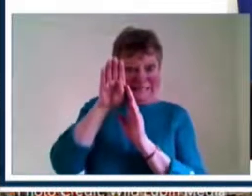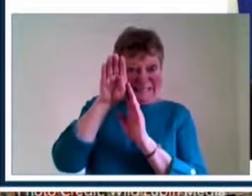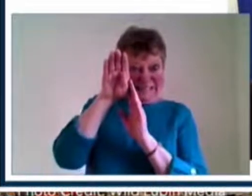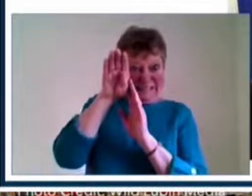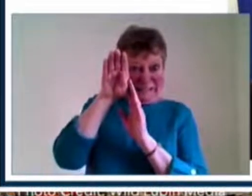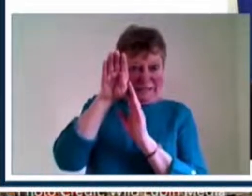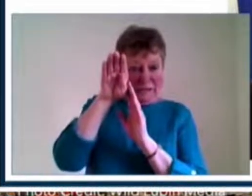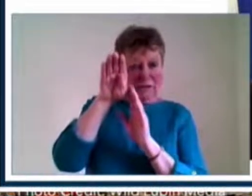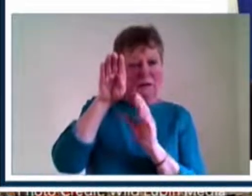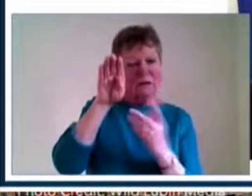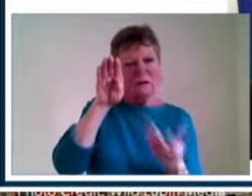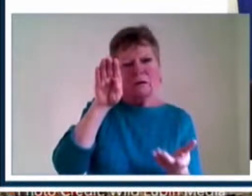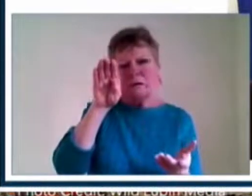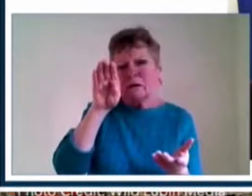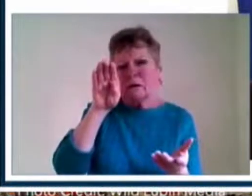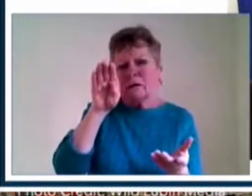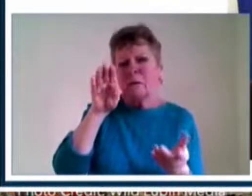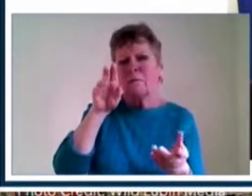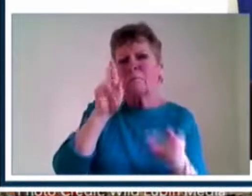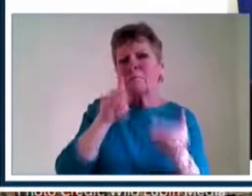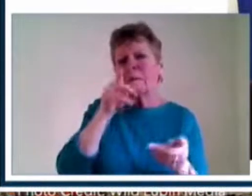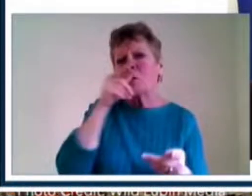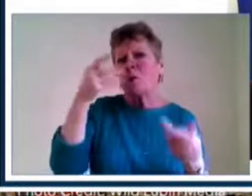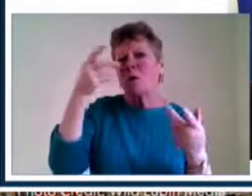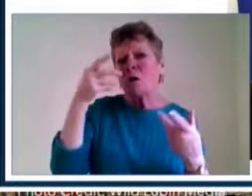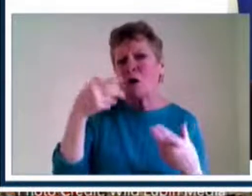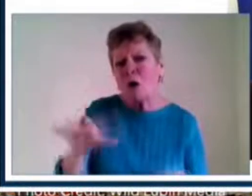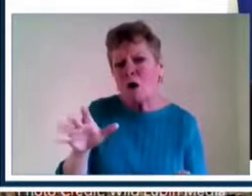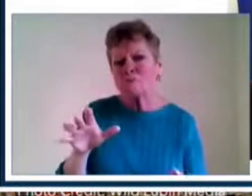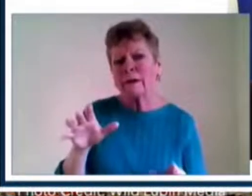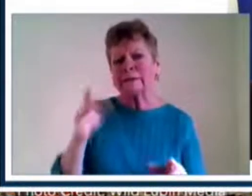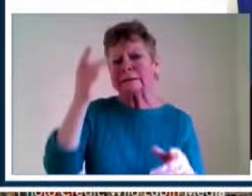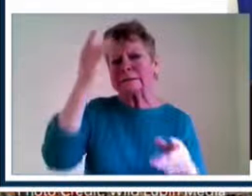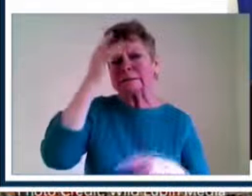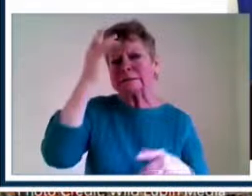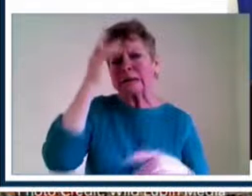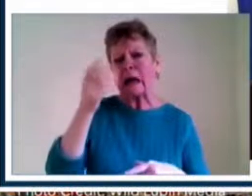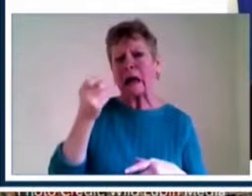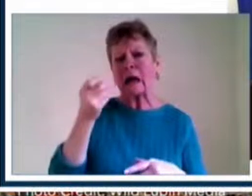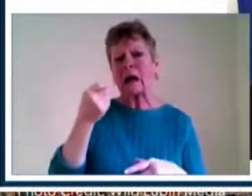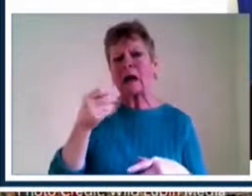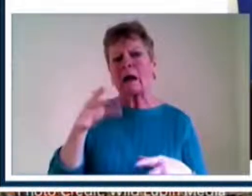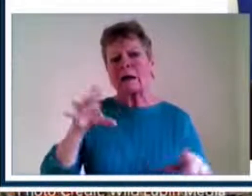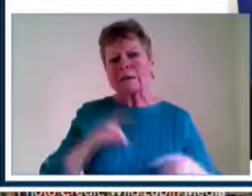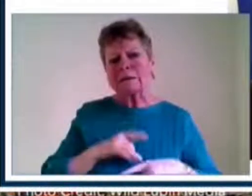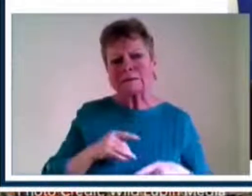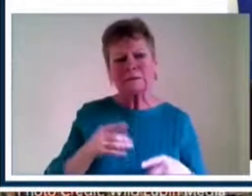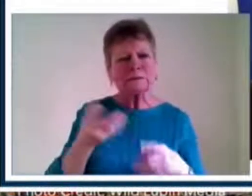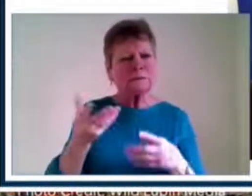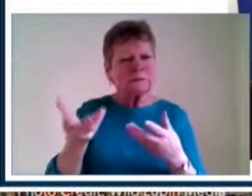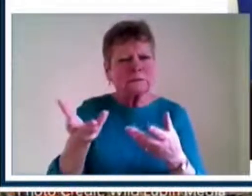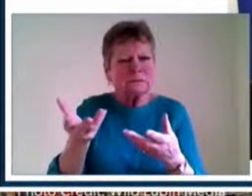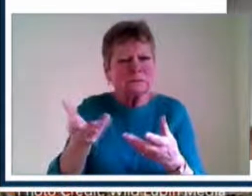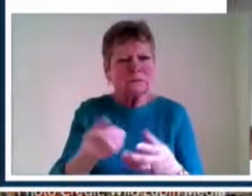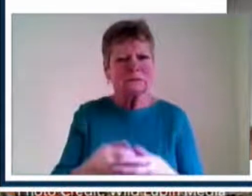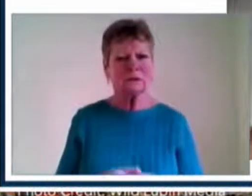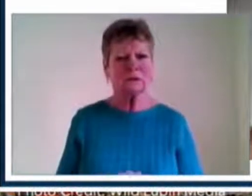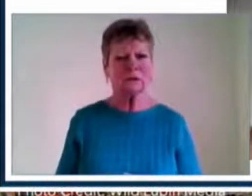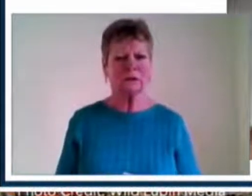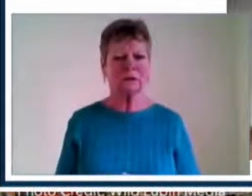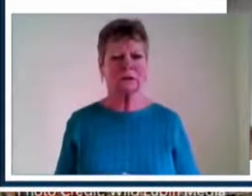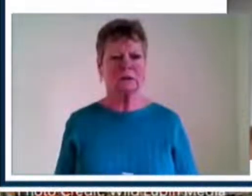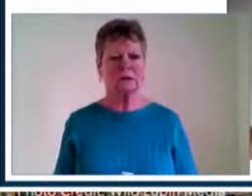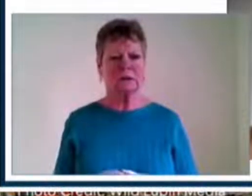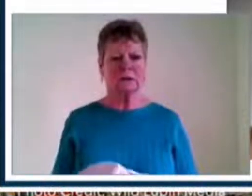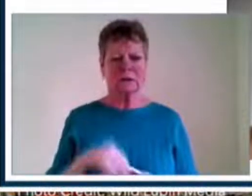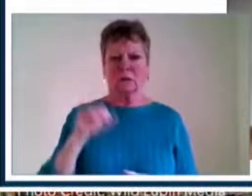the number of Nova Scotians who have already contracted COVID-19? So that's a bit of a